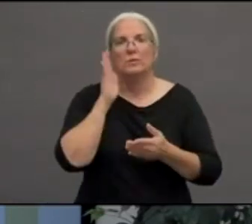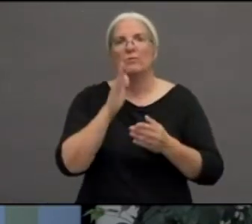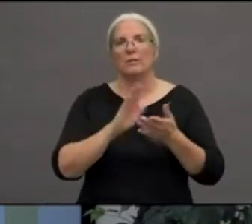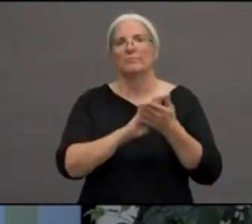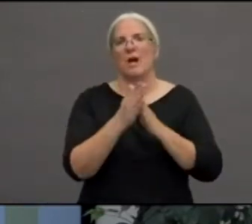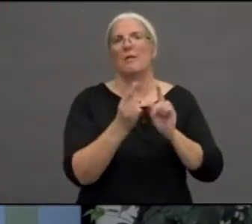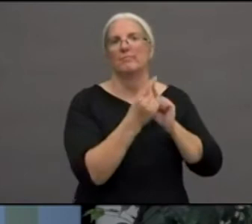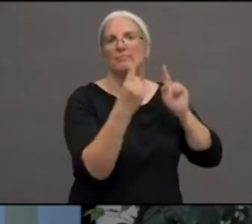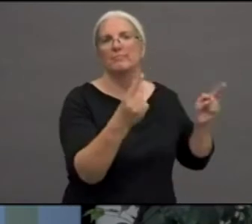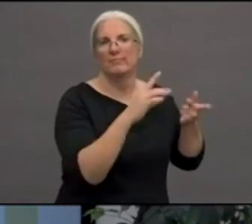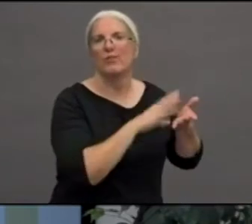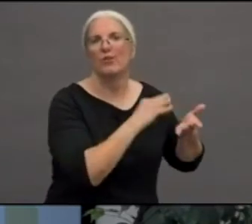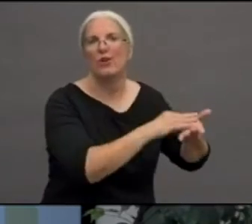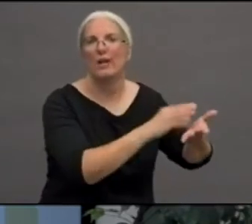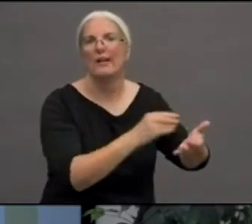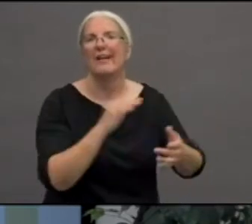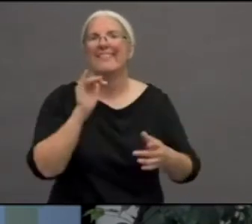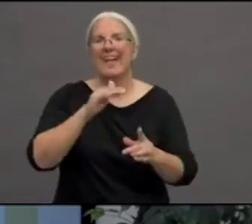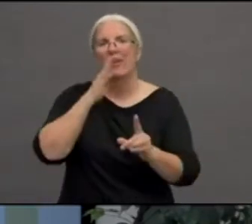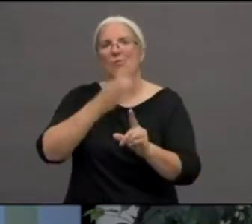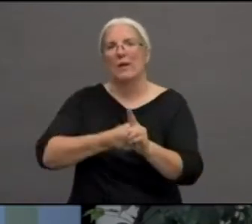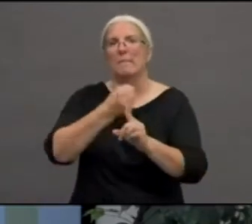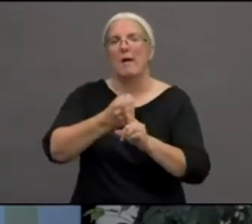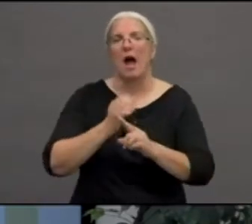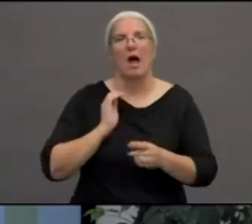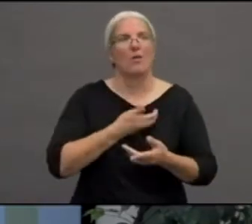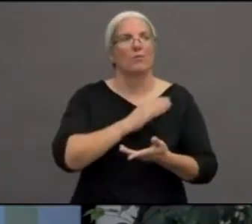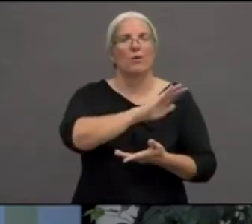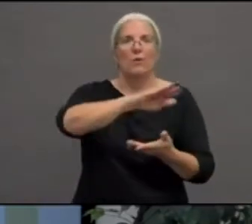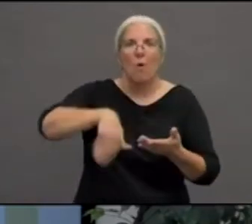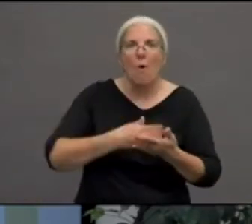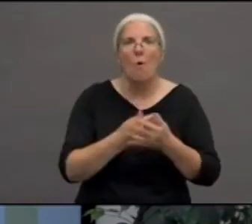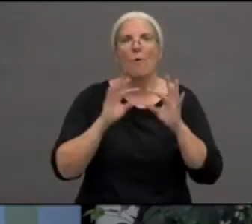can impact the whole family as a whole.